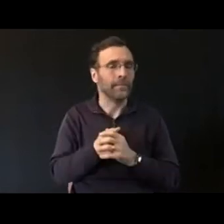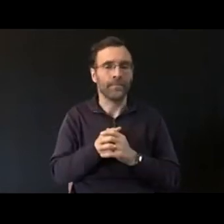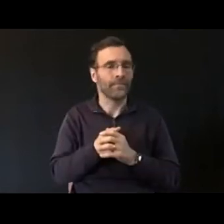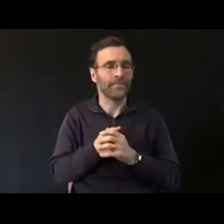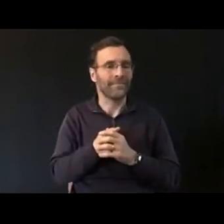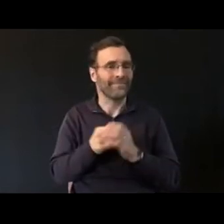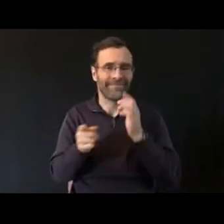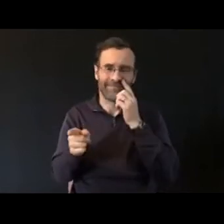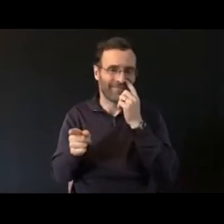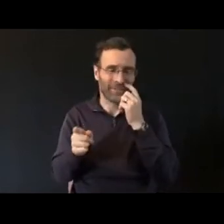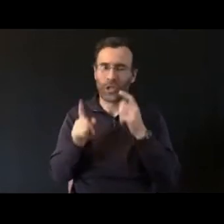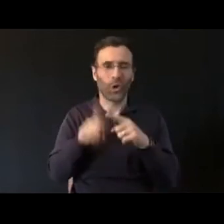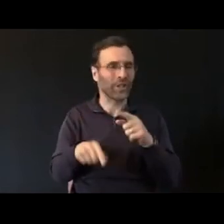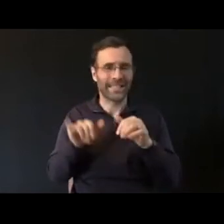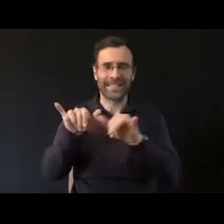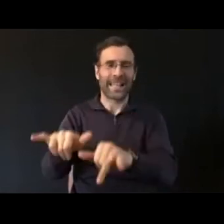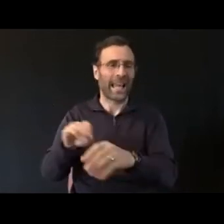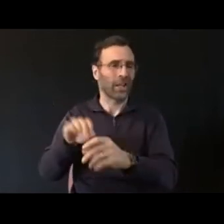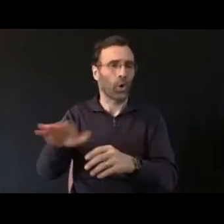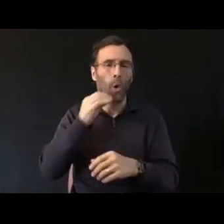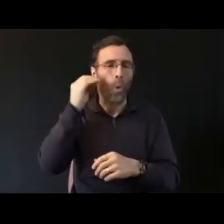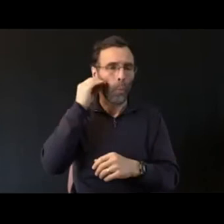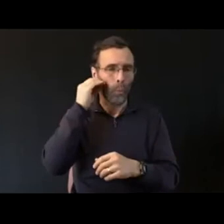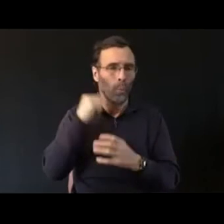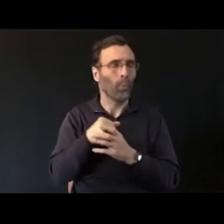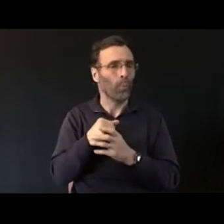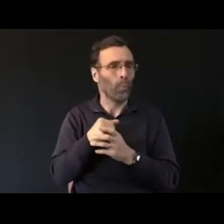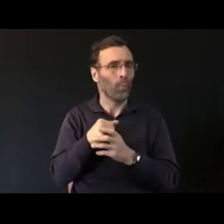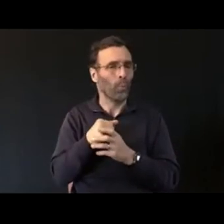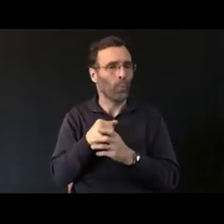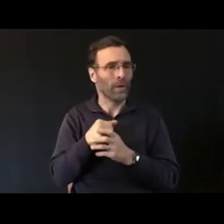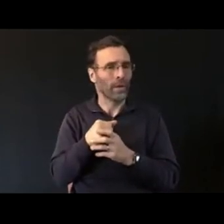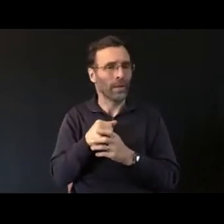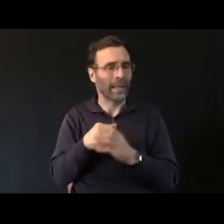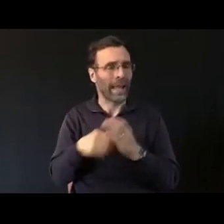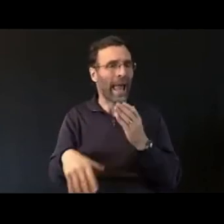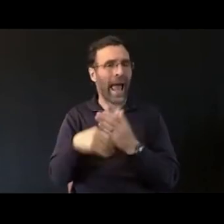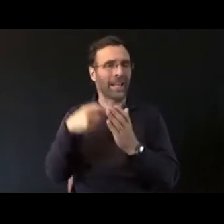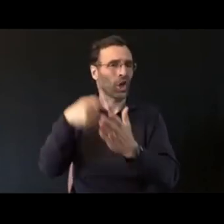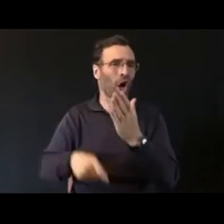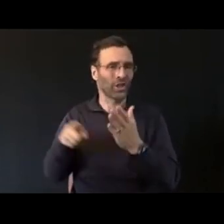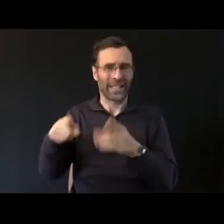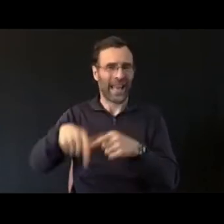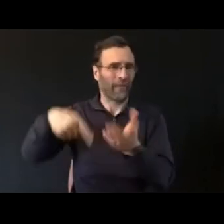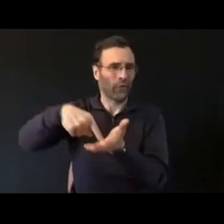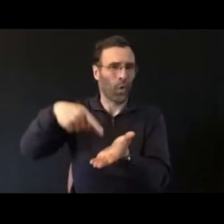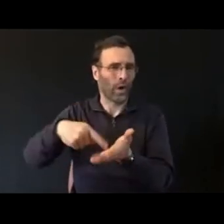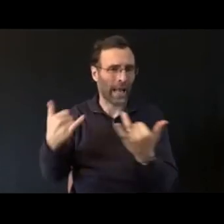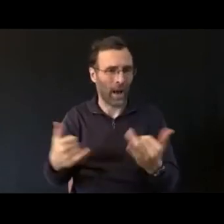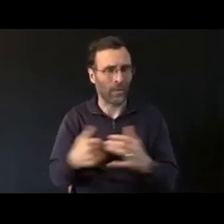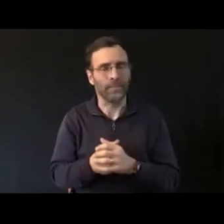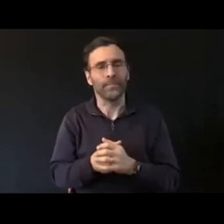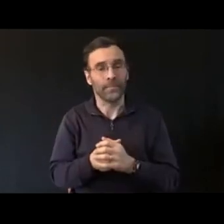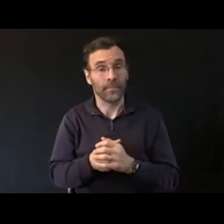to be in her home, which would be an added cost that she couldn't afford right now. So if